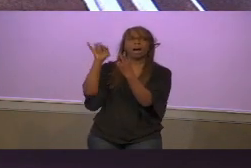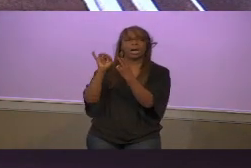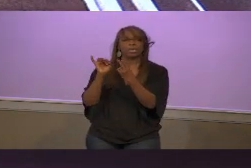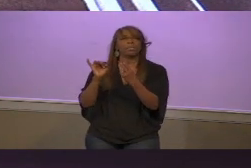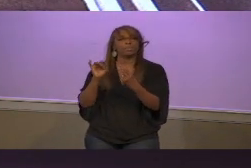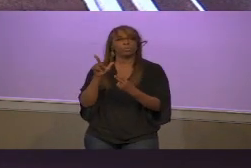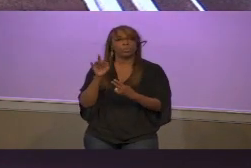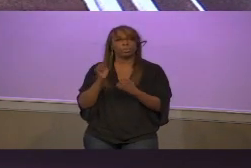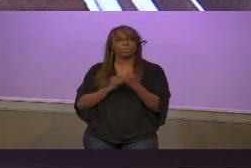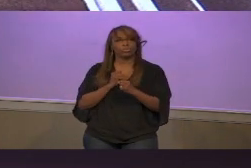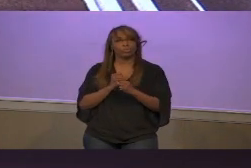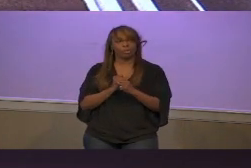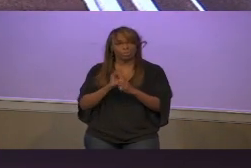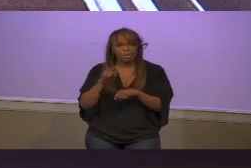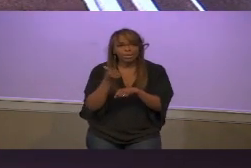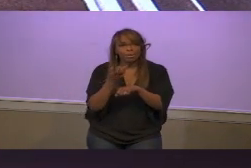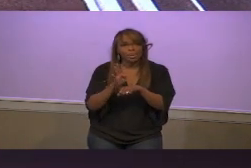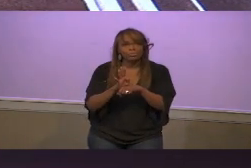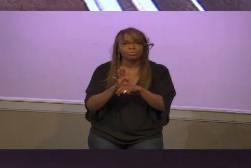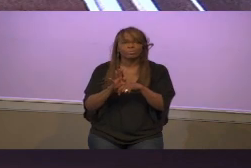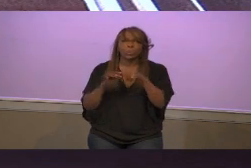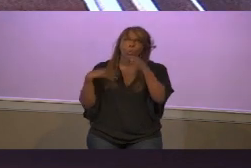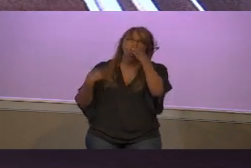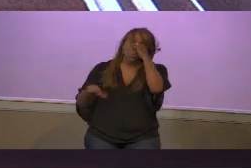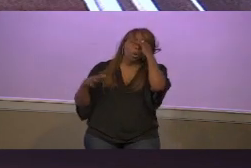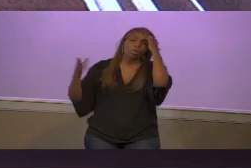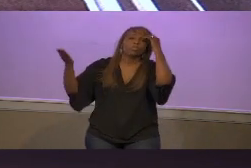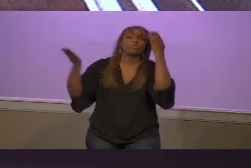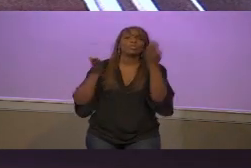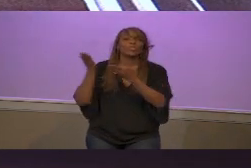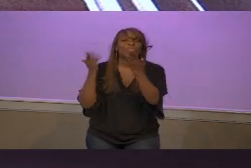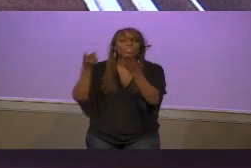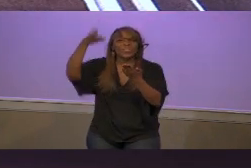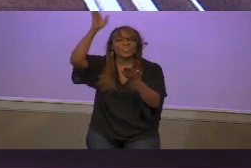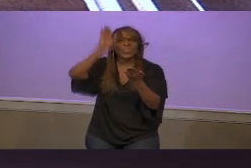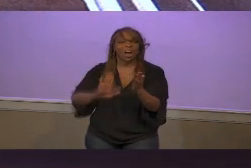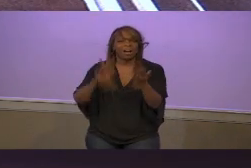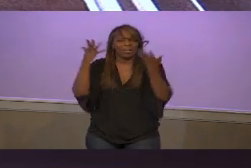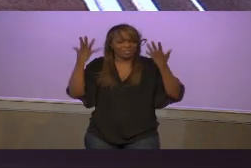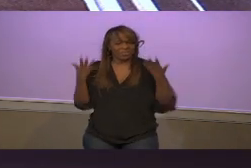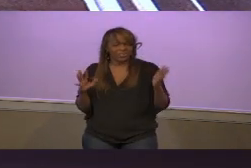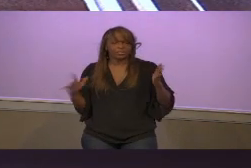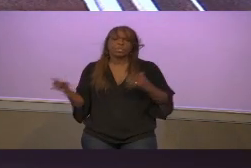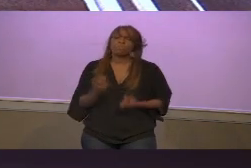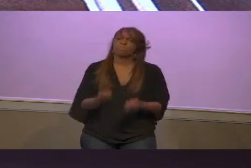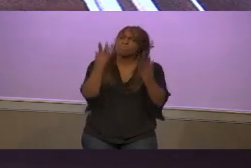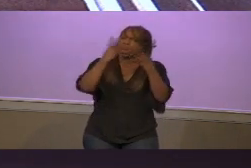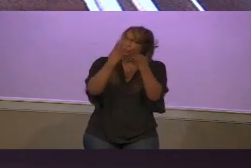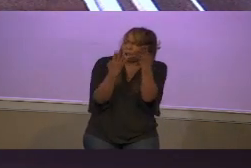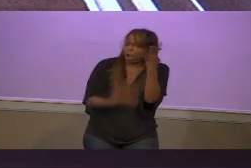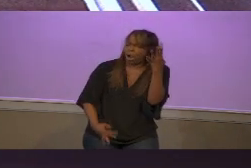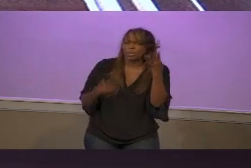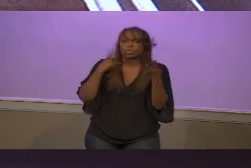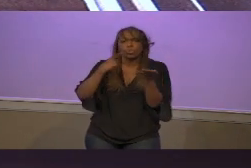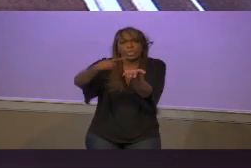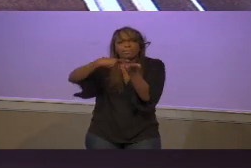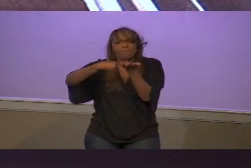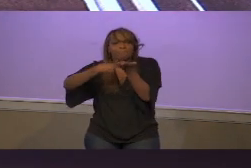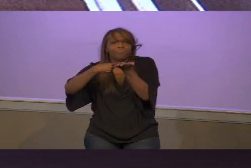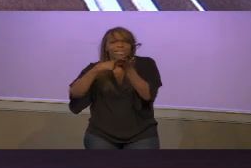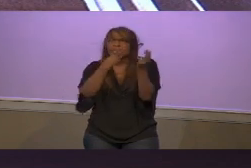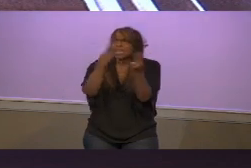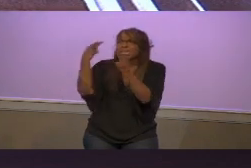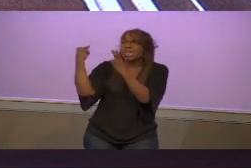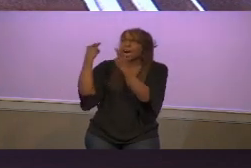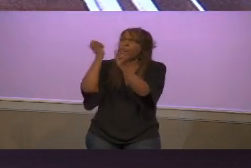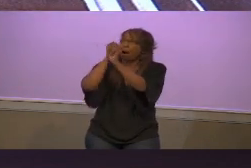years, over the labor that you've given to the kingdom of God, I'm sure there's so many things that you can reflect and talk about